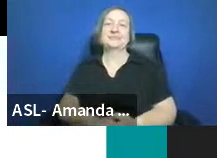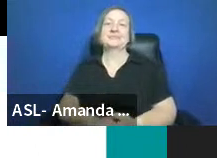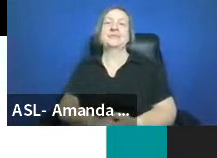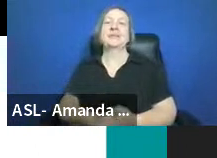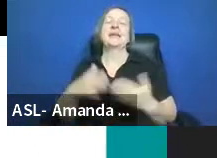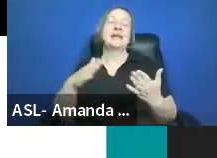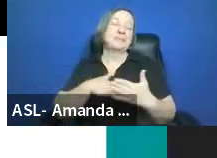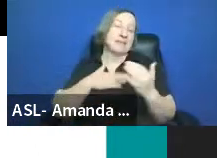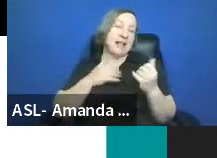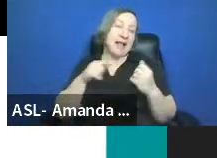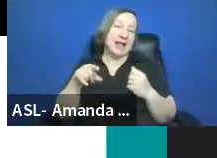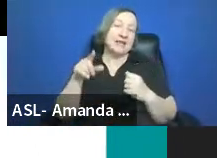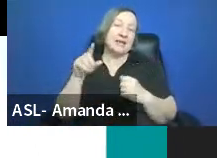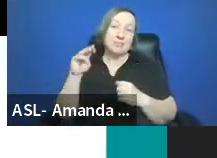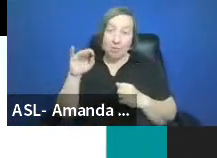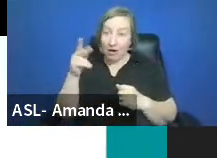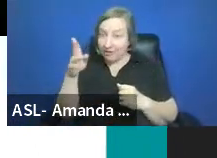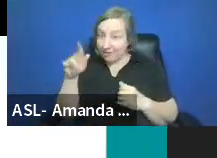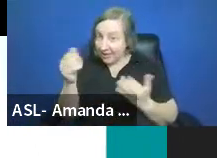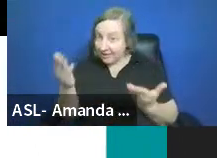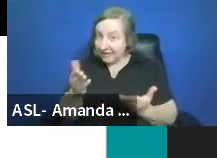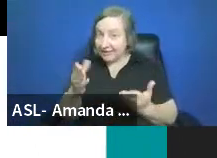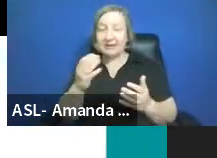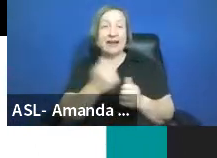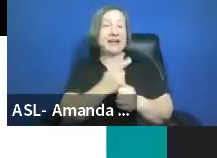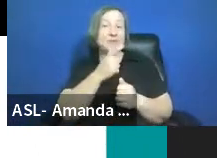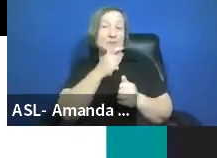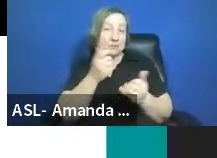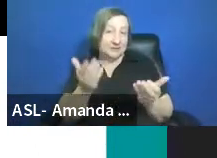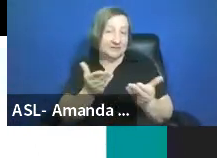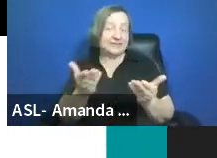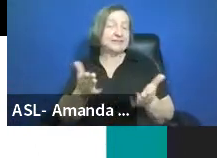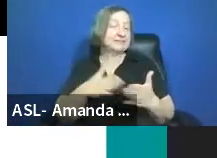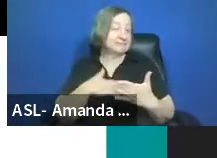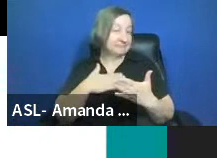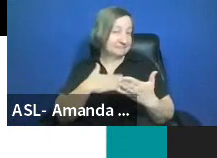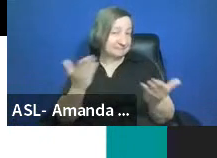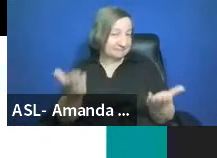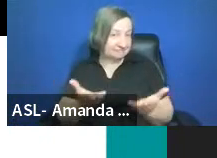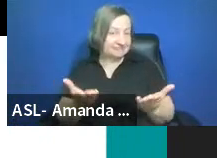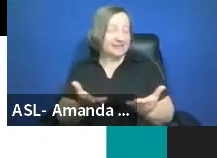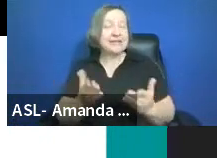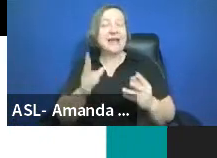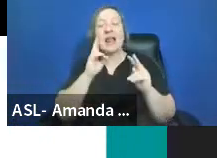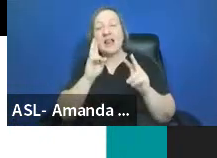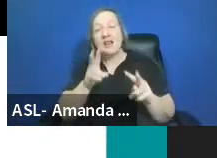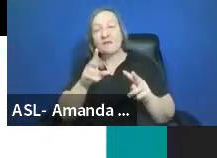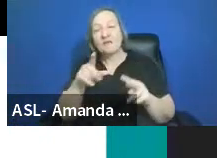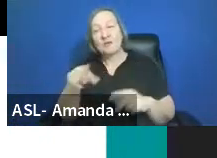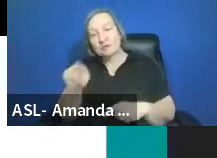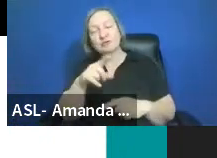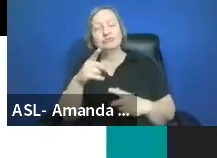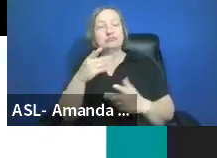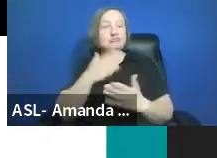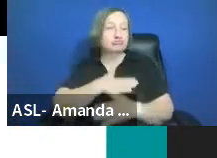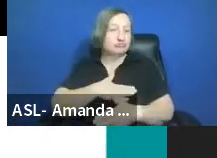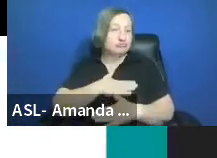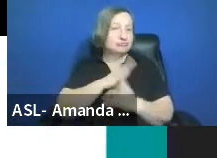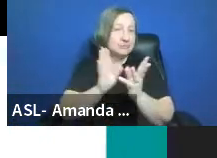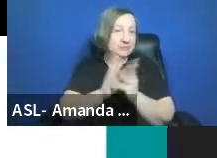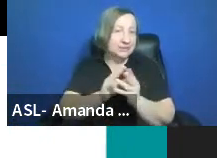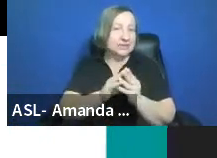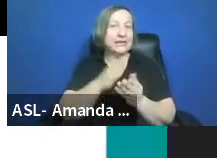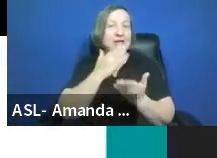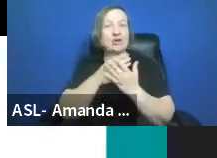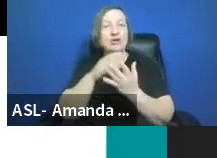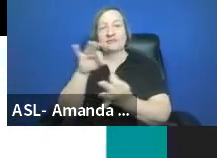glad to have you on, Martha. Glad to have everybody on, and I look forward to you all having a good meeting and lots of good